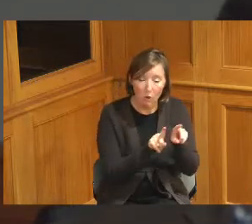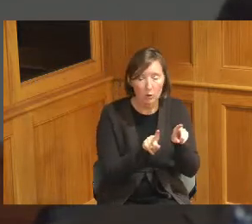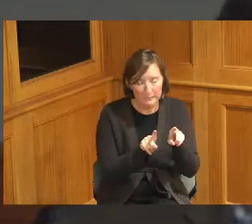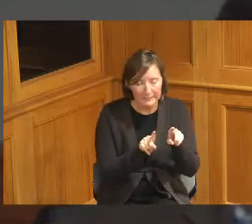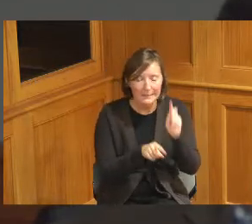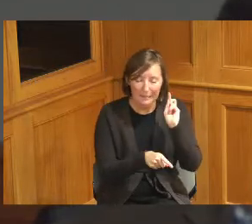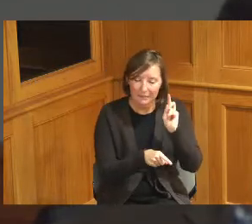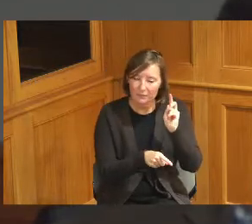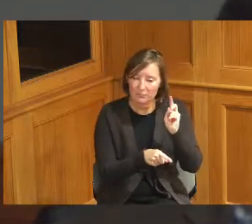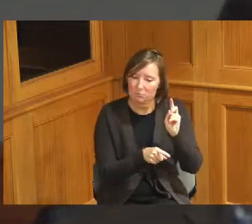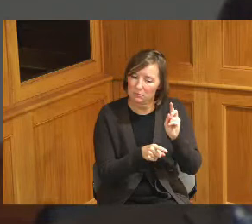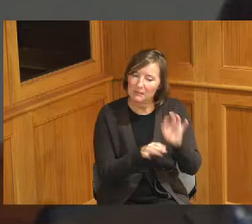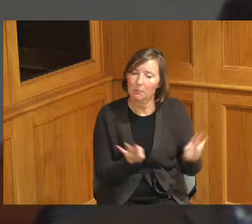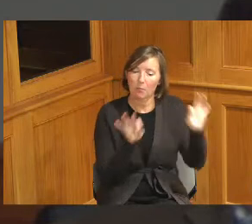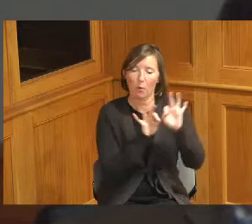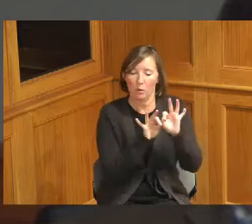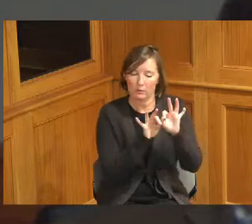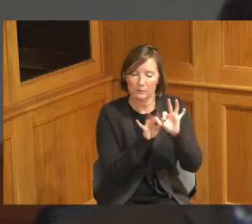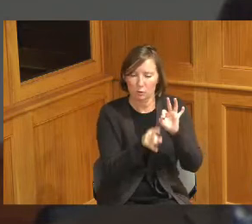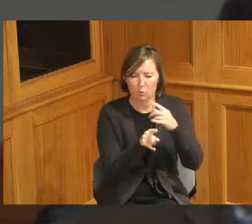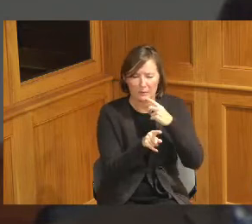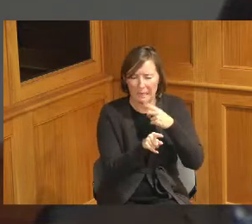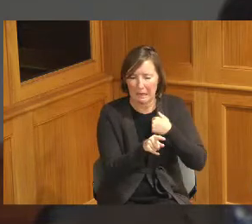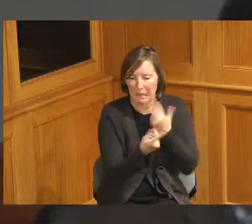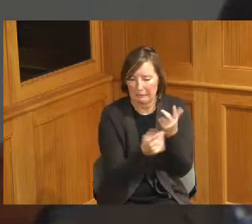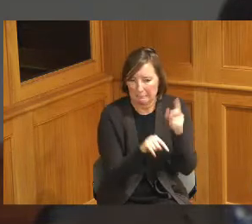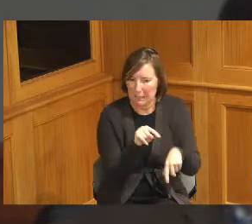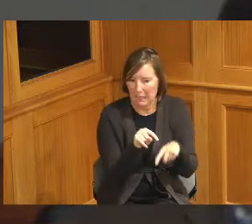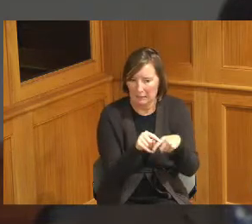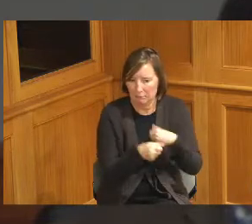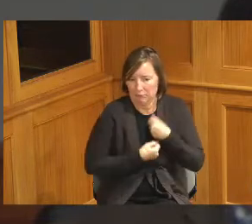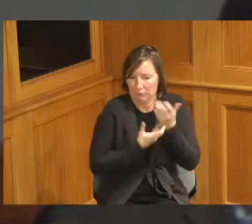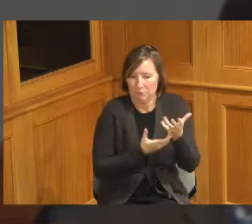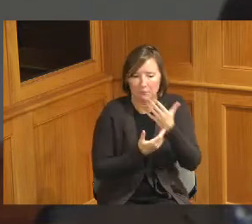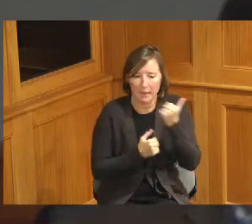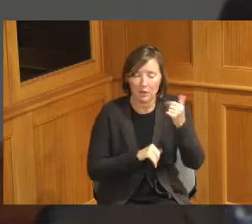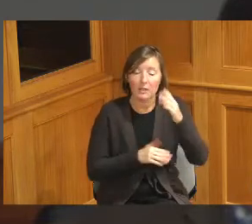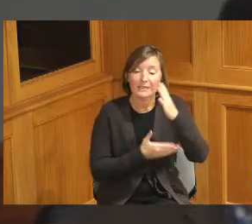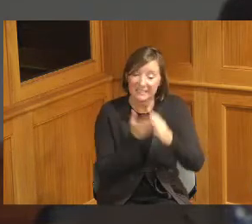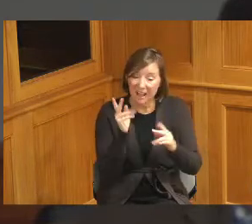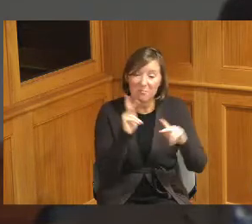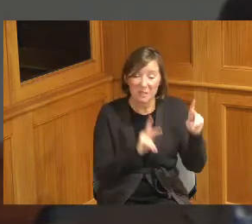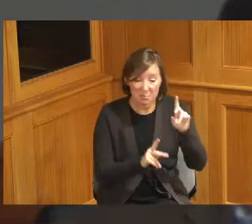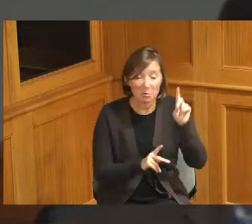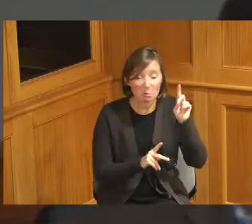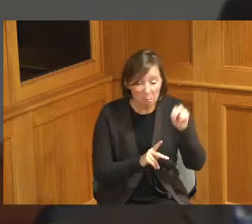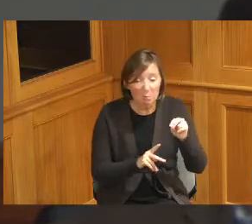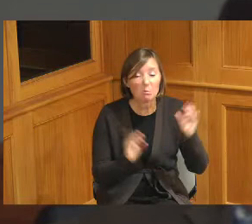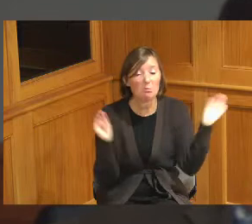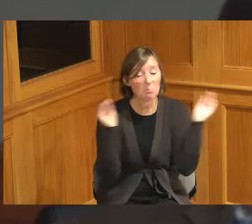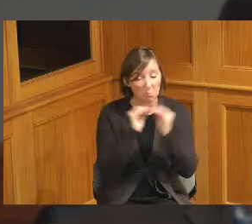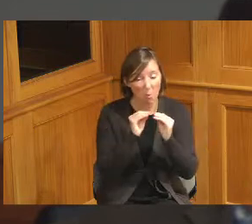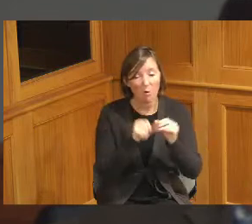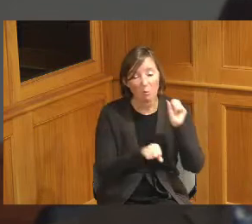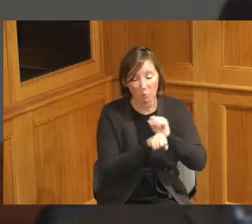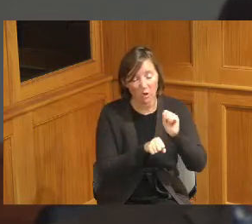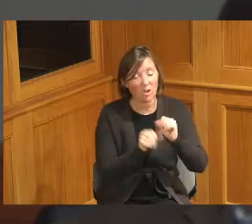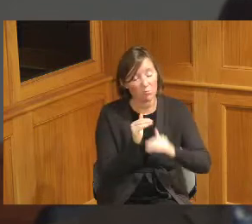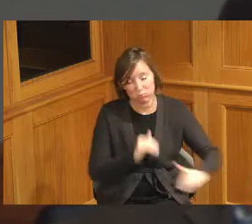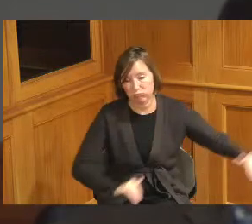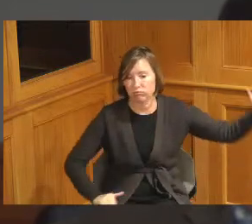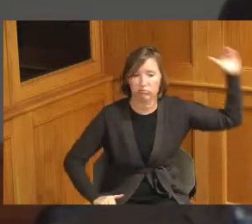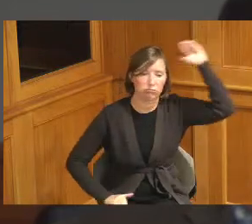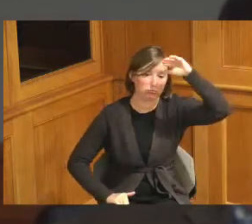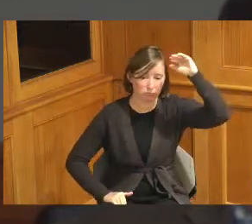you said, I don't know, I could say it any better, that people who are going way above and beyond lose